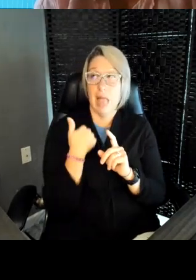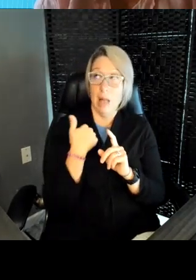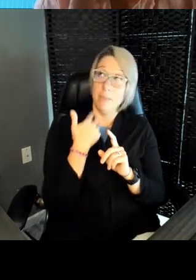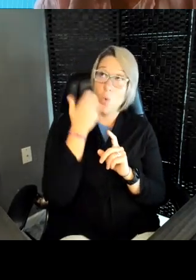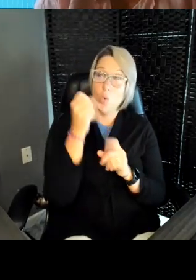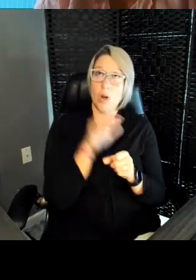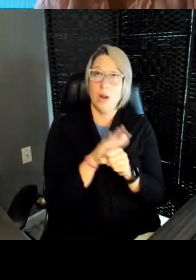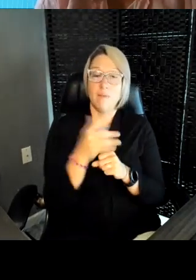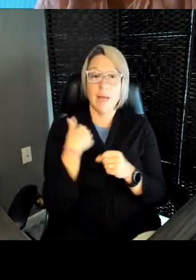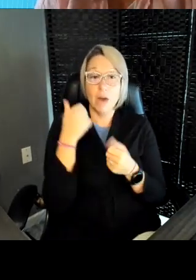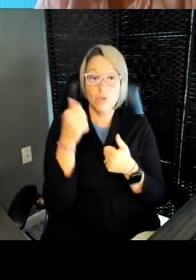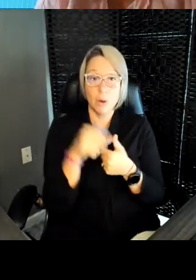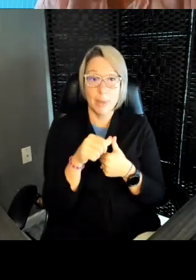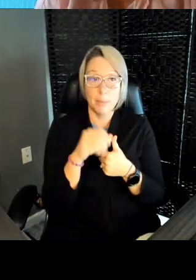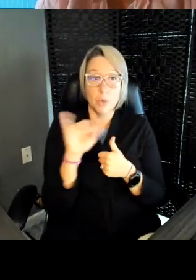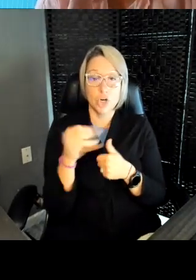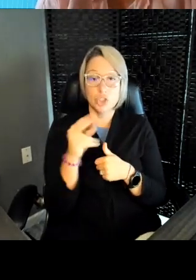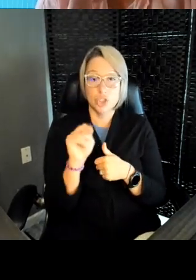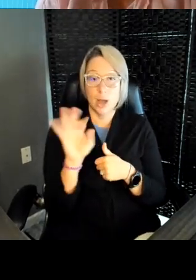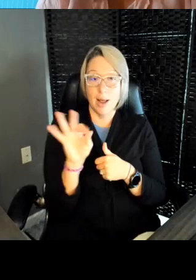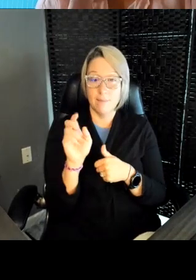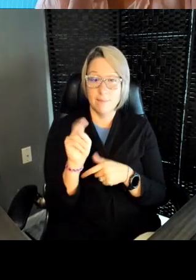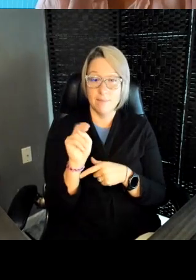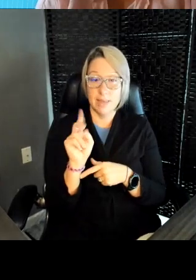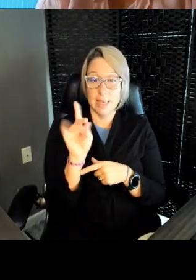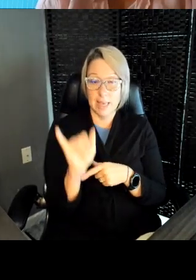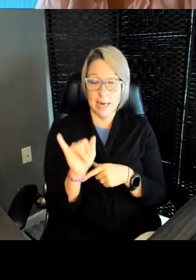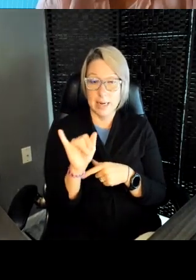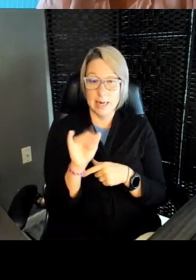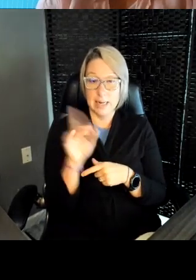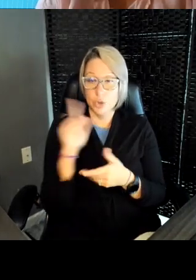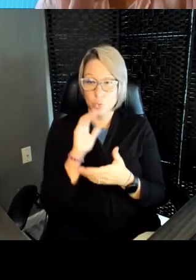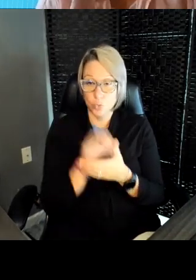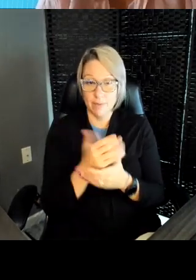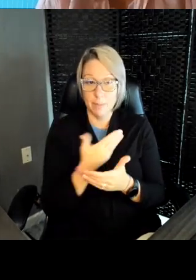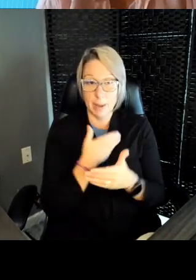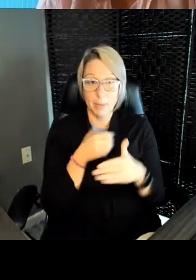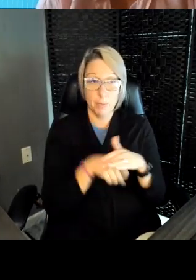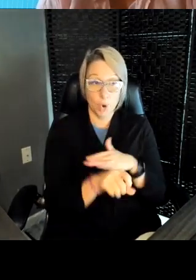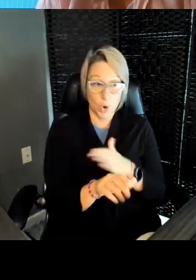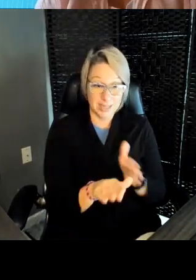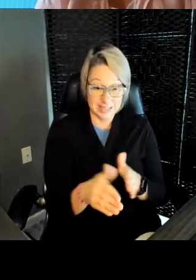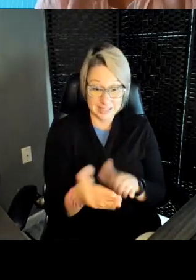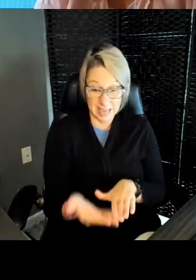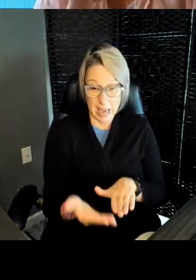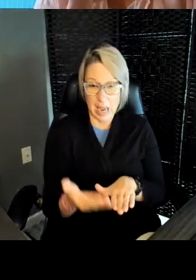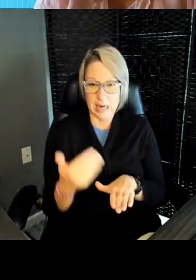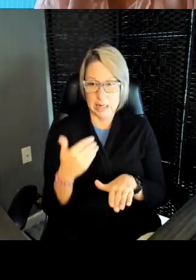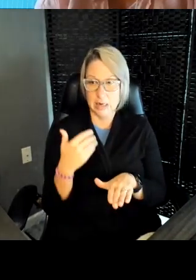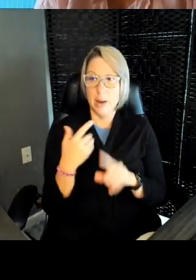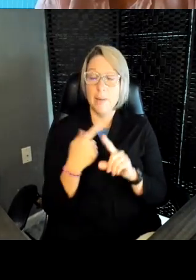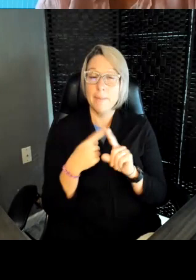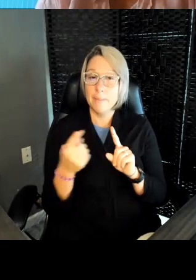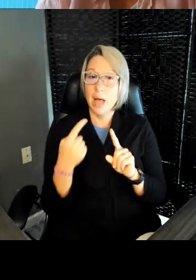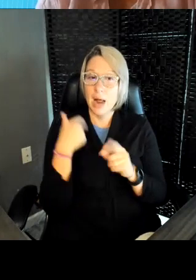actually remember when John F. Kennedy and Jacqueline Kennedy's baby was born and died. I was really a little kid, but I remember there